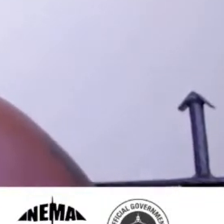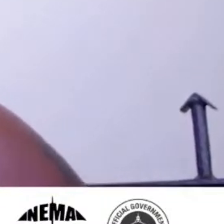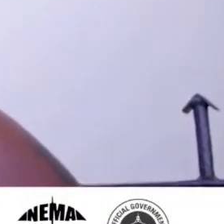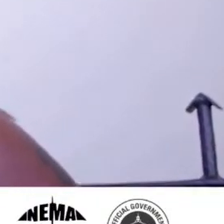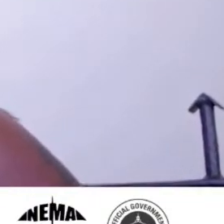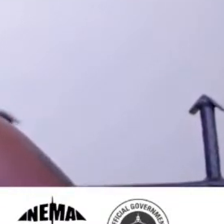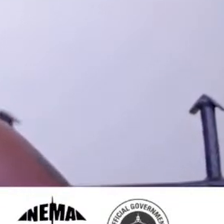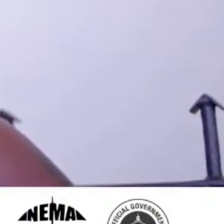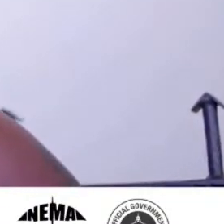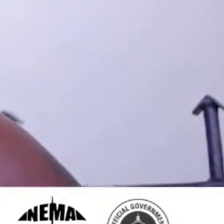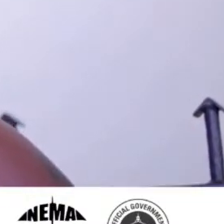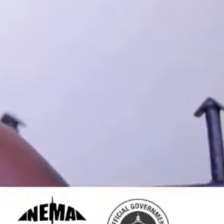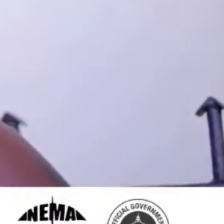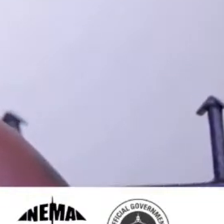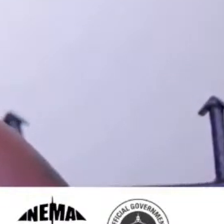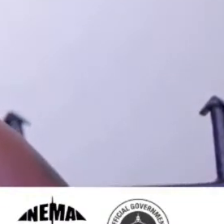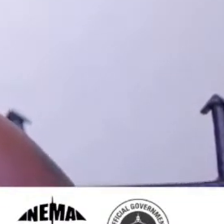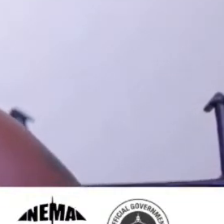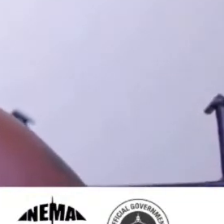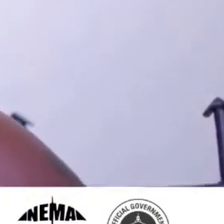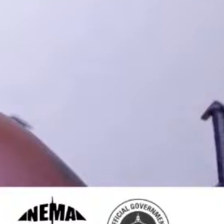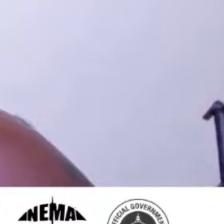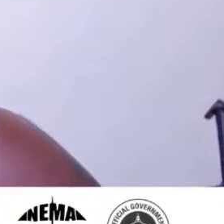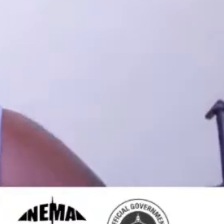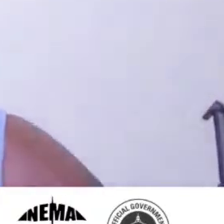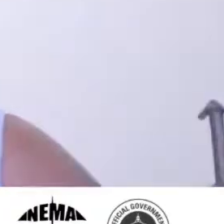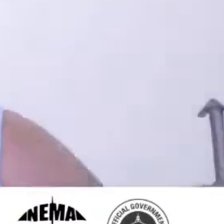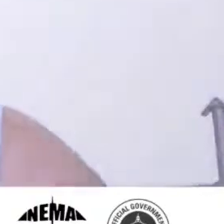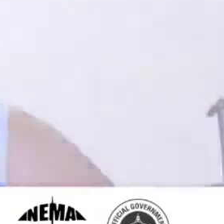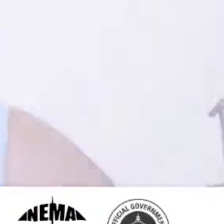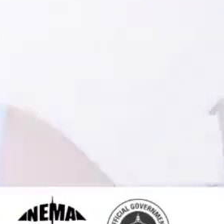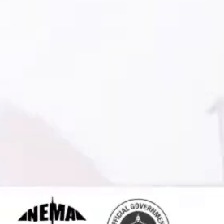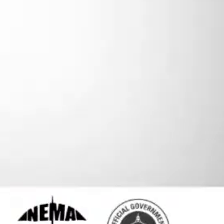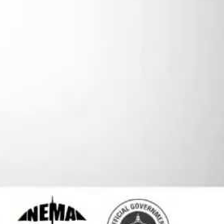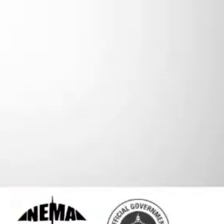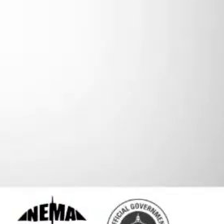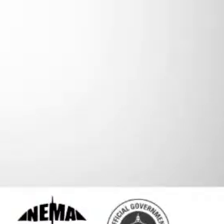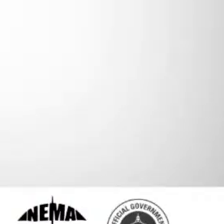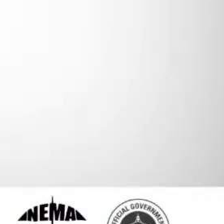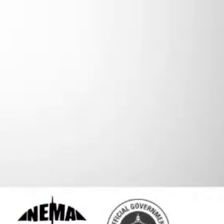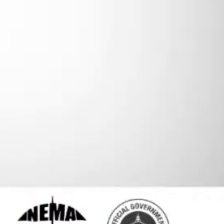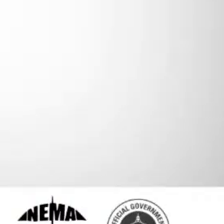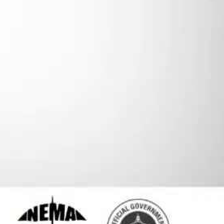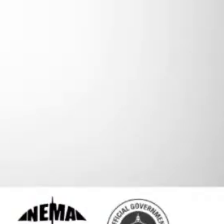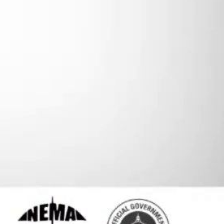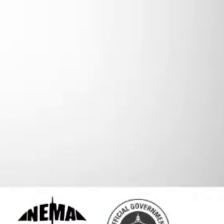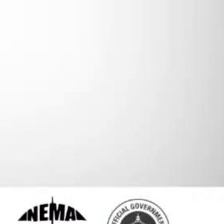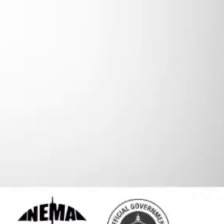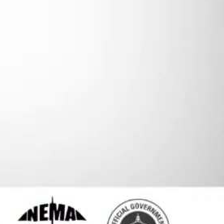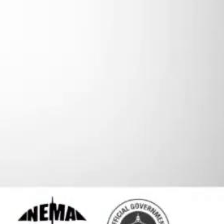yard and use all your masks. That's the only thing gonna help right now.